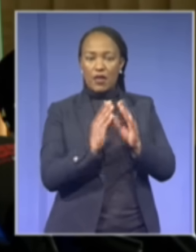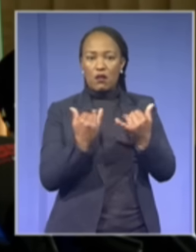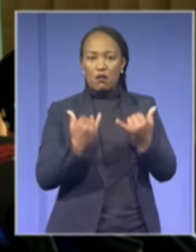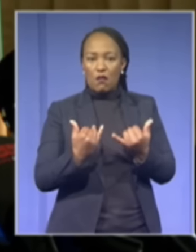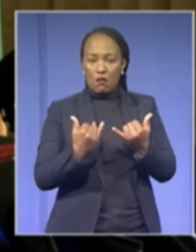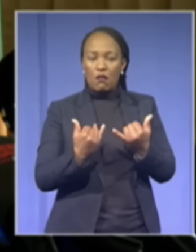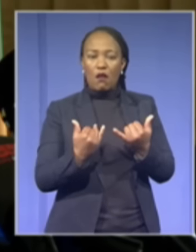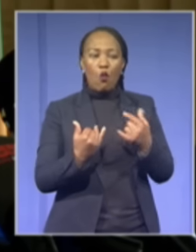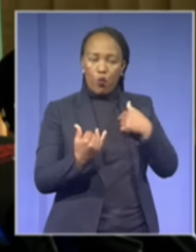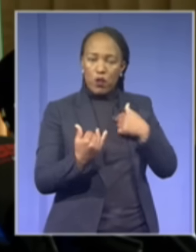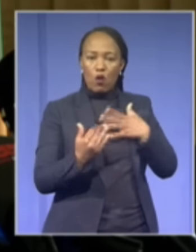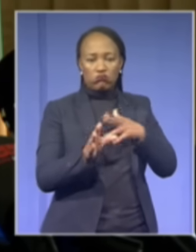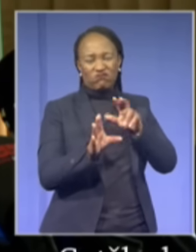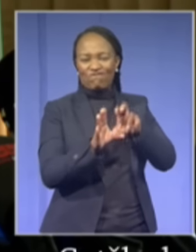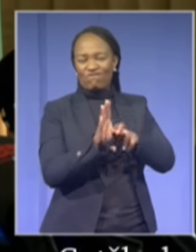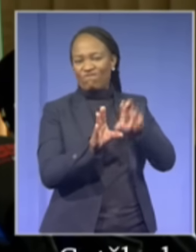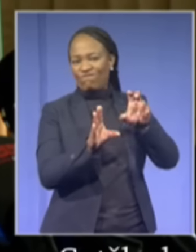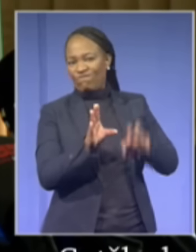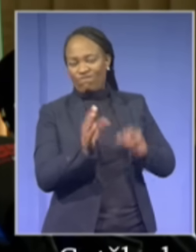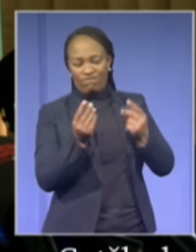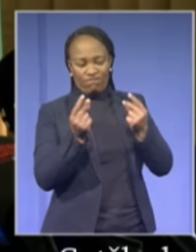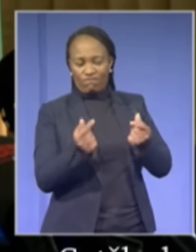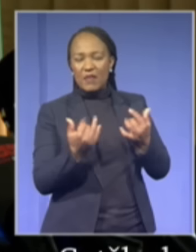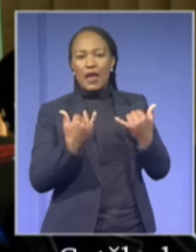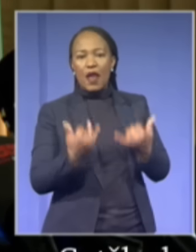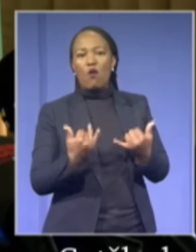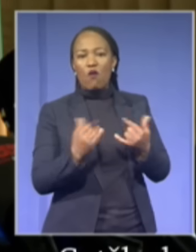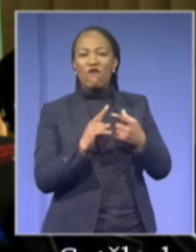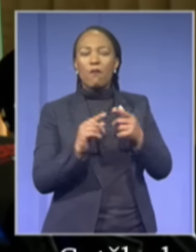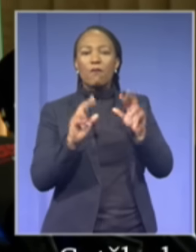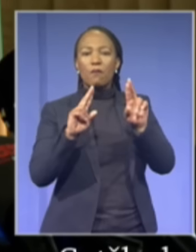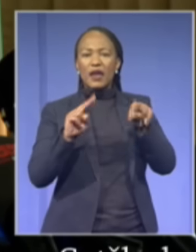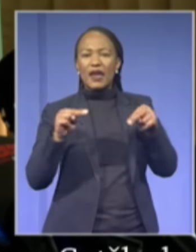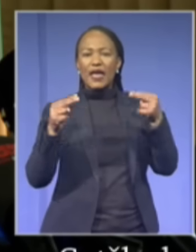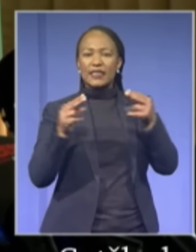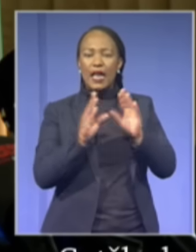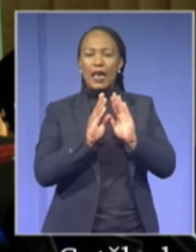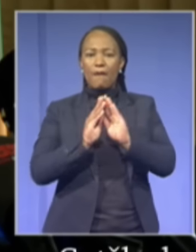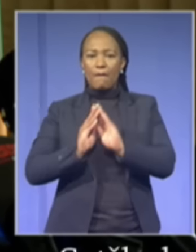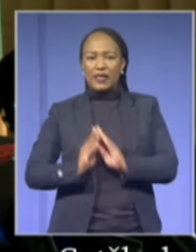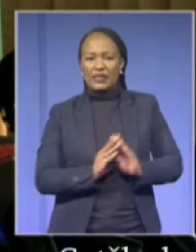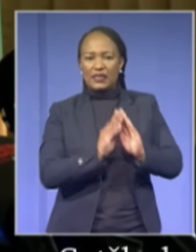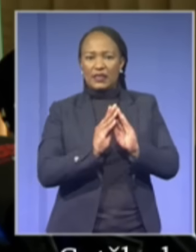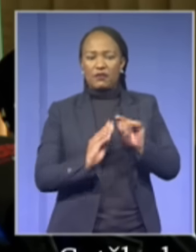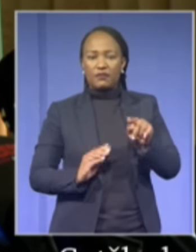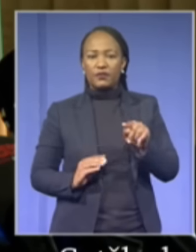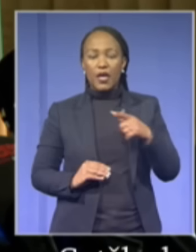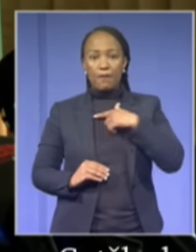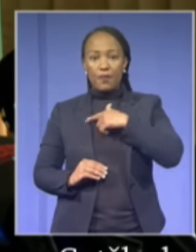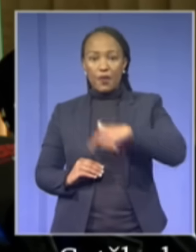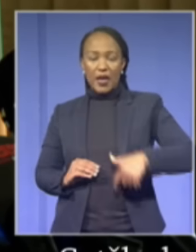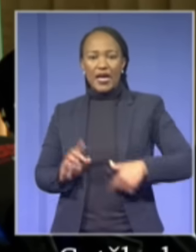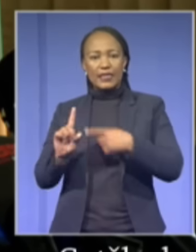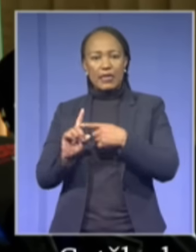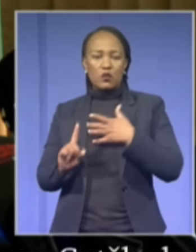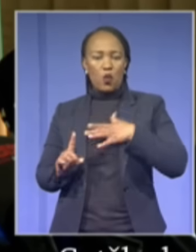dialogue with immediate effect. In the absence of a president who's prepared to take action against VBS